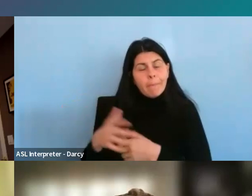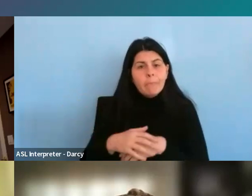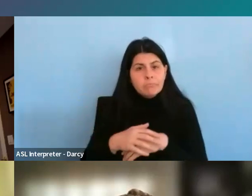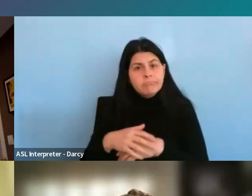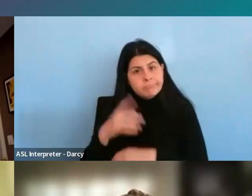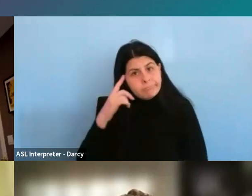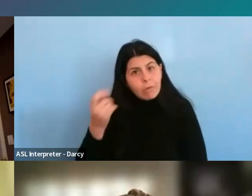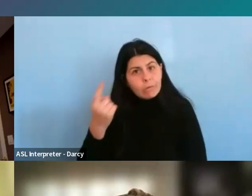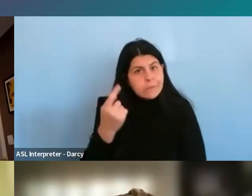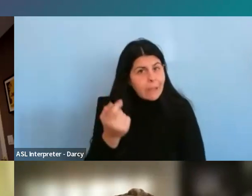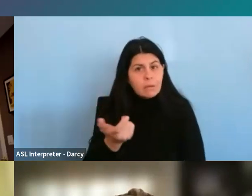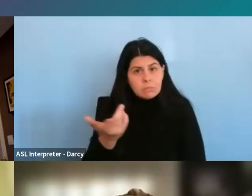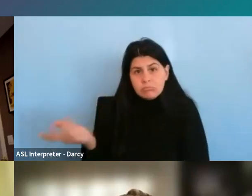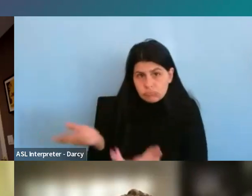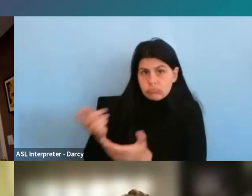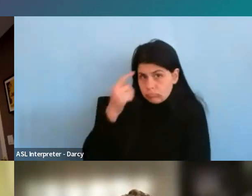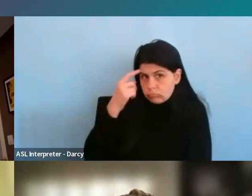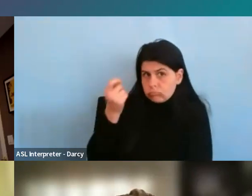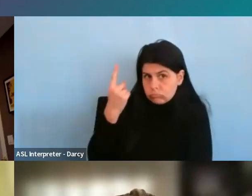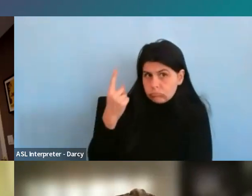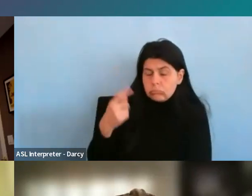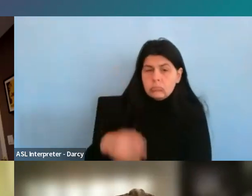understand that you are